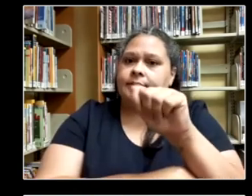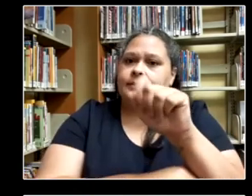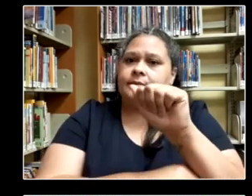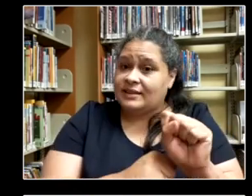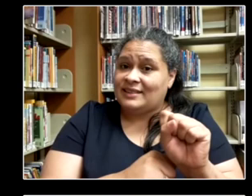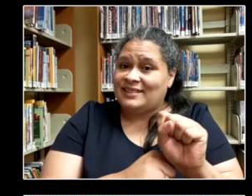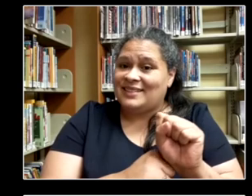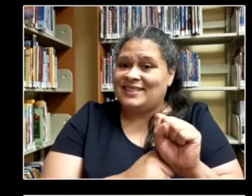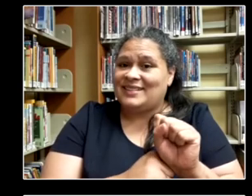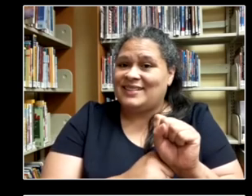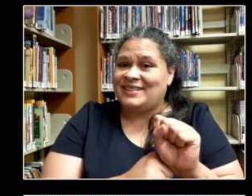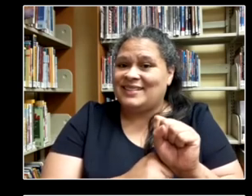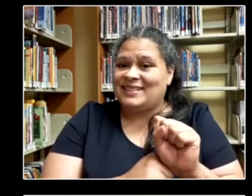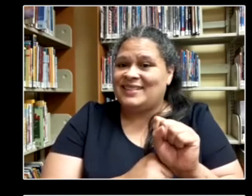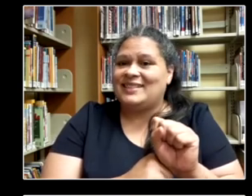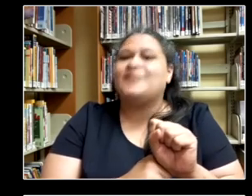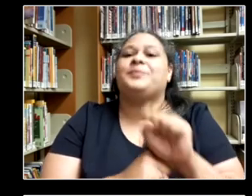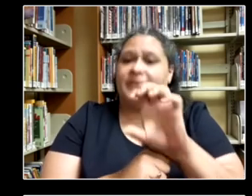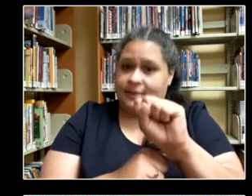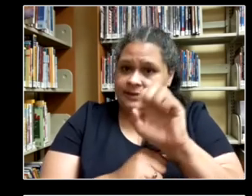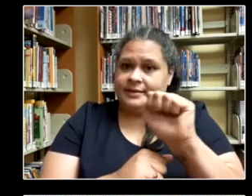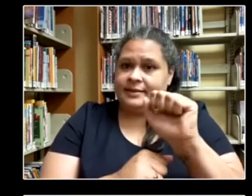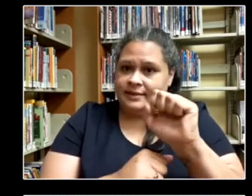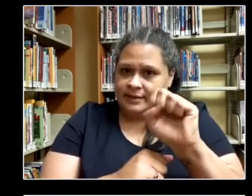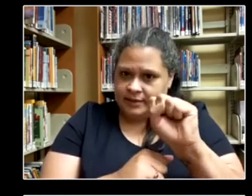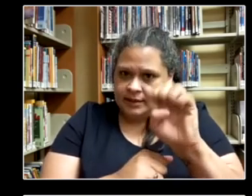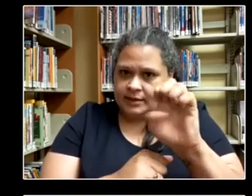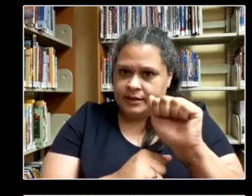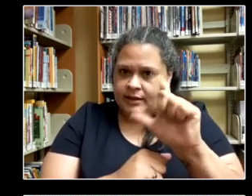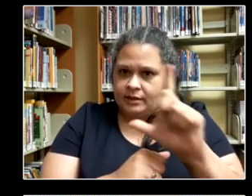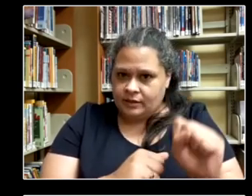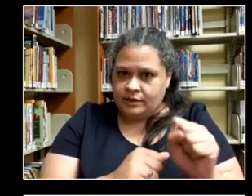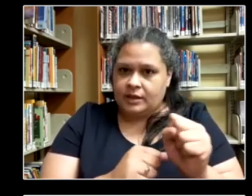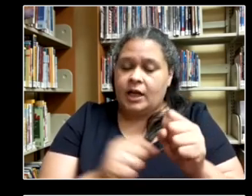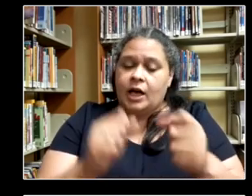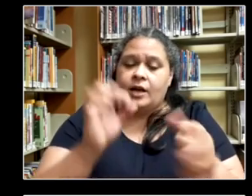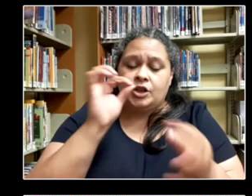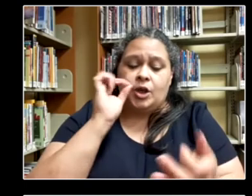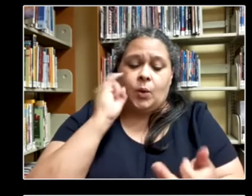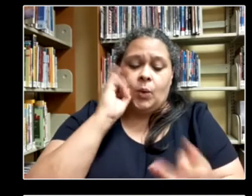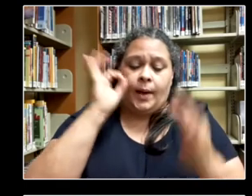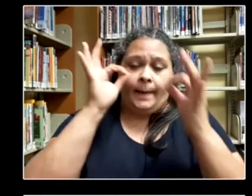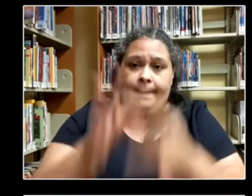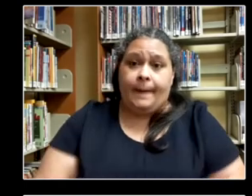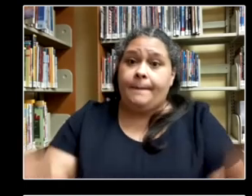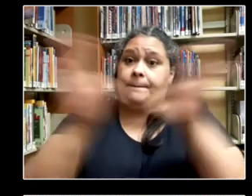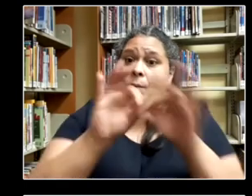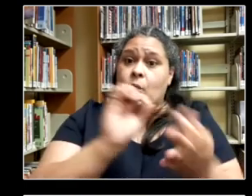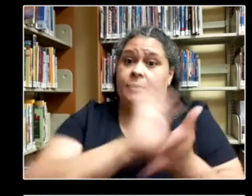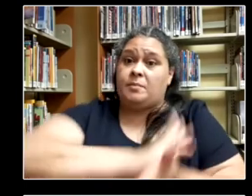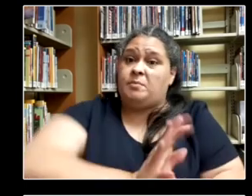signature. These seals are used to mark important documents, pieces of art, and